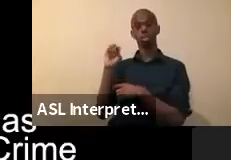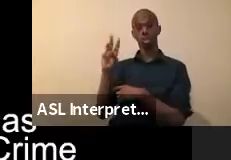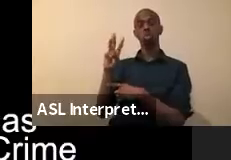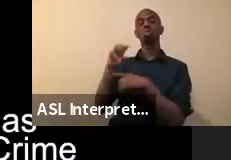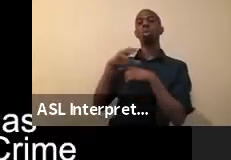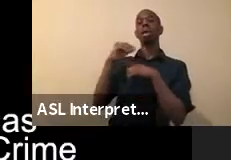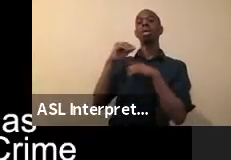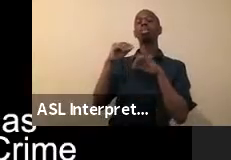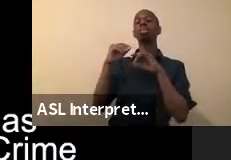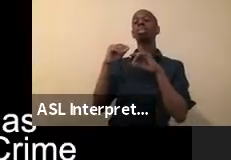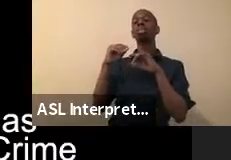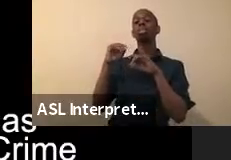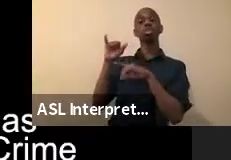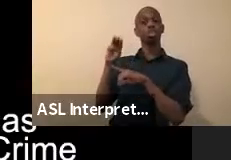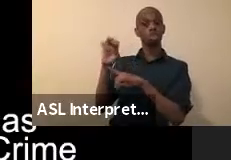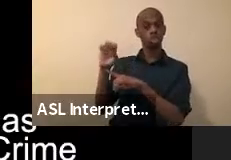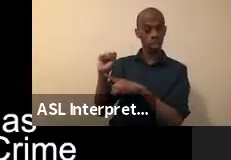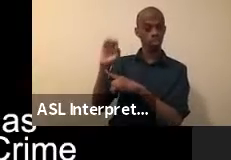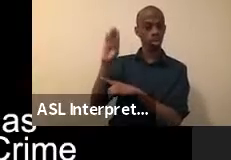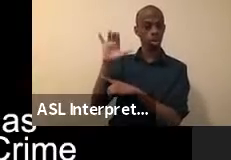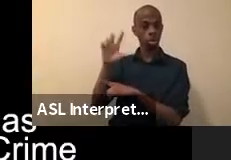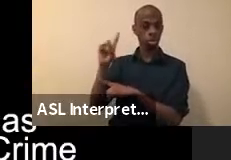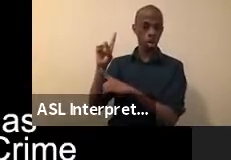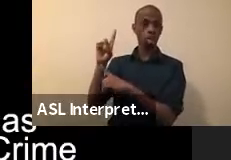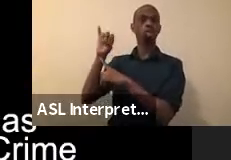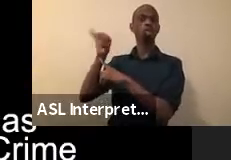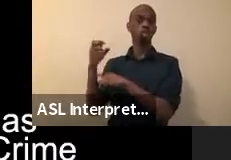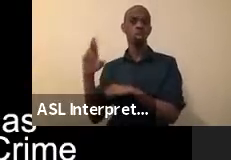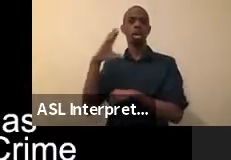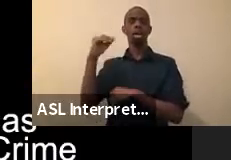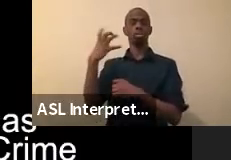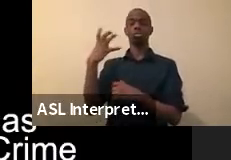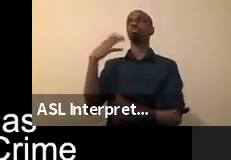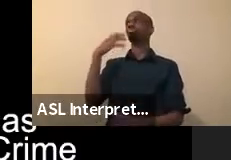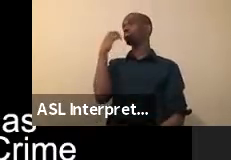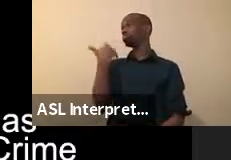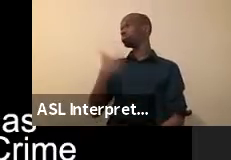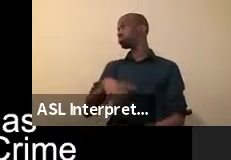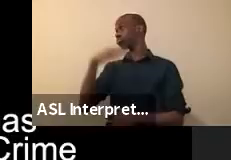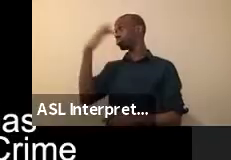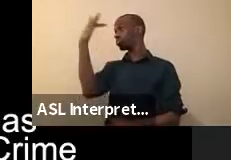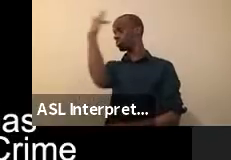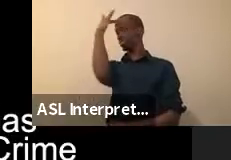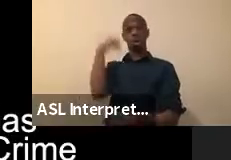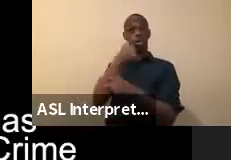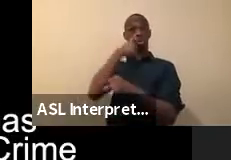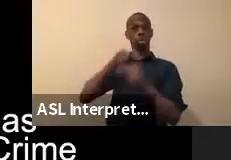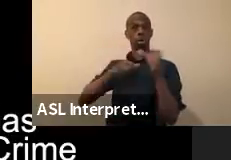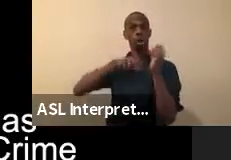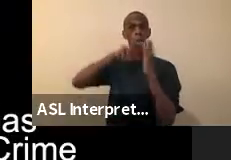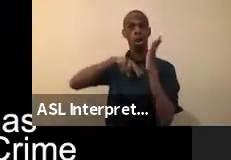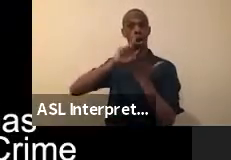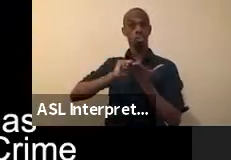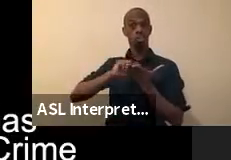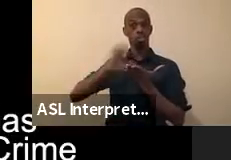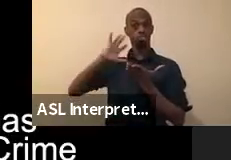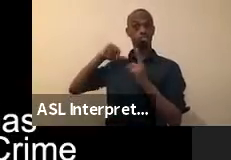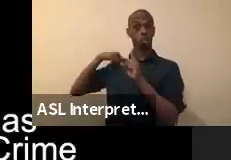Jr., goodness, I remember reading the newspaper article when that case happened. He was a Black man that,